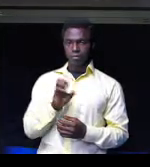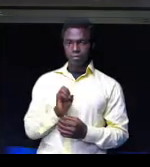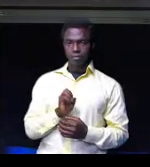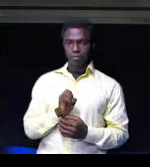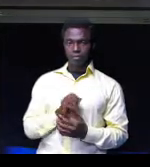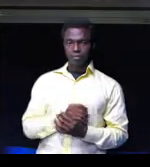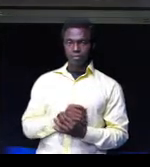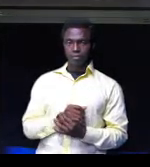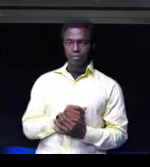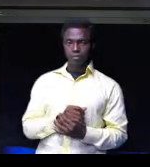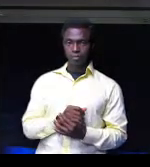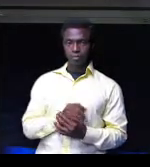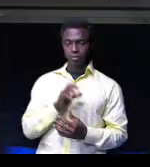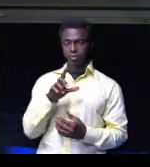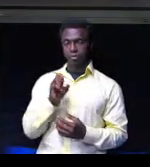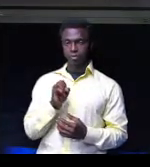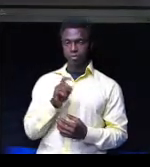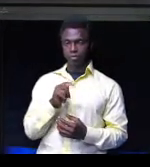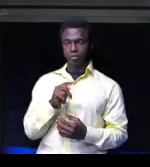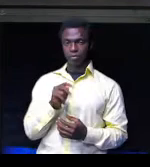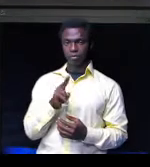Lettuce.